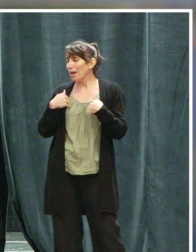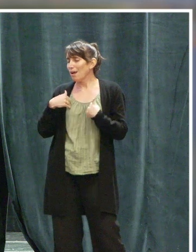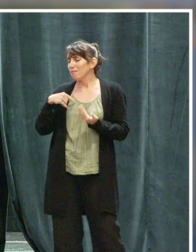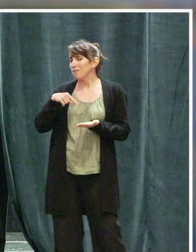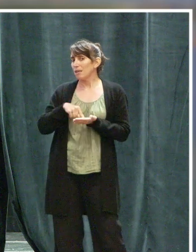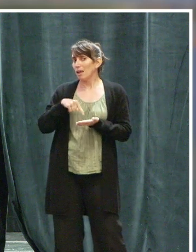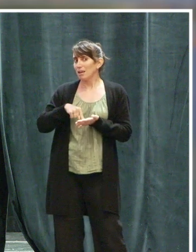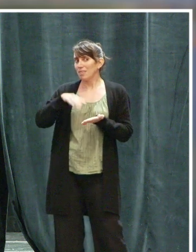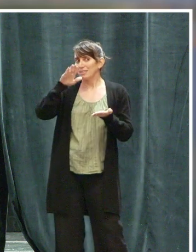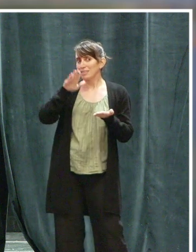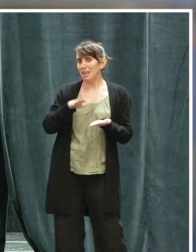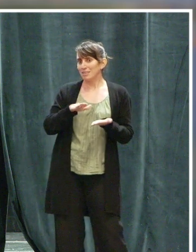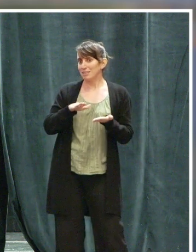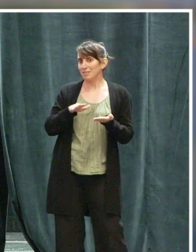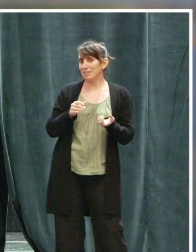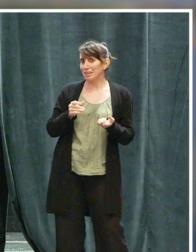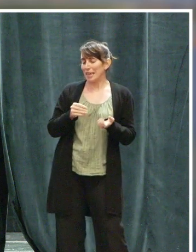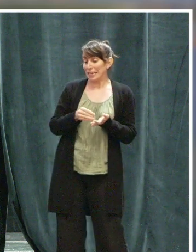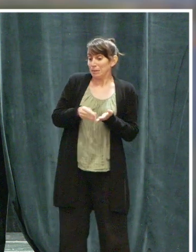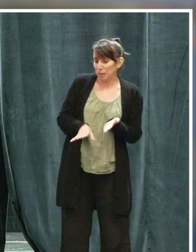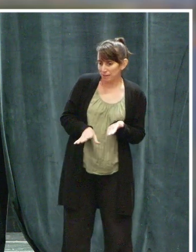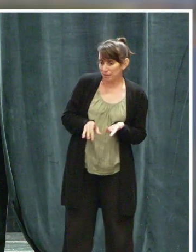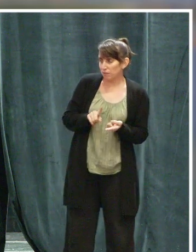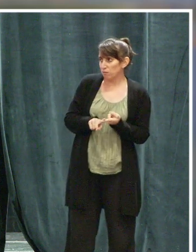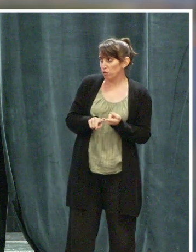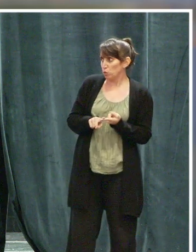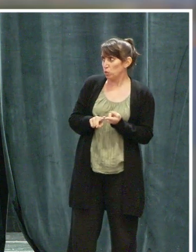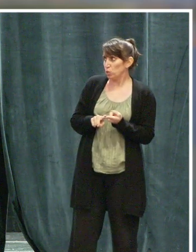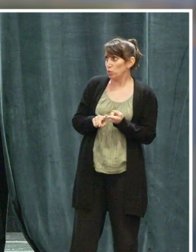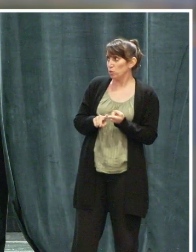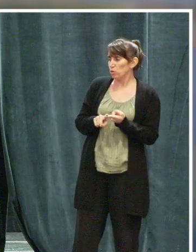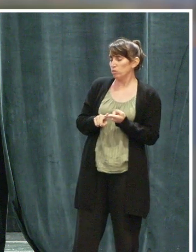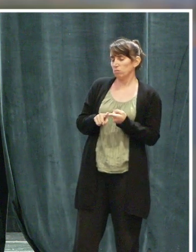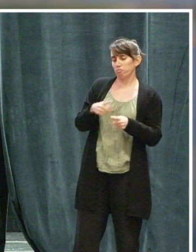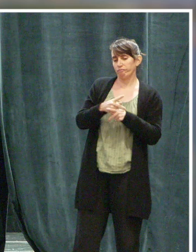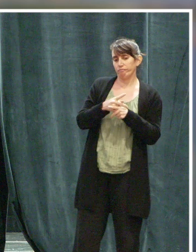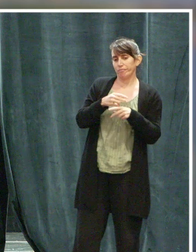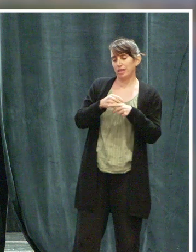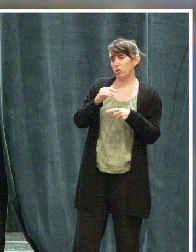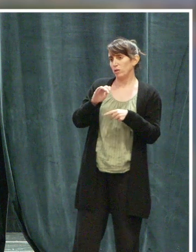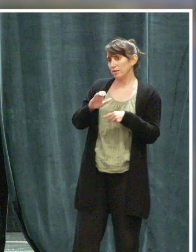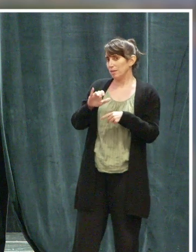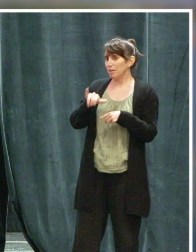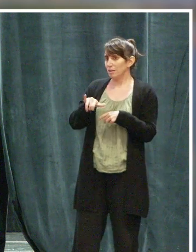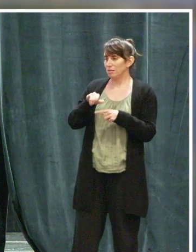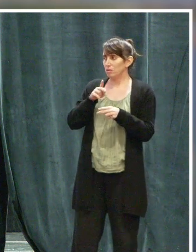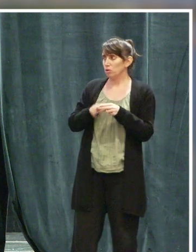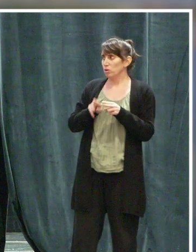expensive to issue than the city of New York does, because we've got a very sturdy financial footing. So that's the short answer.